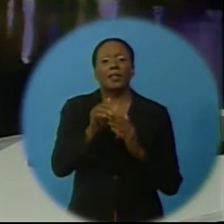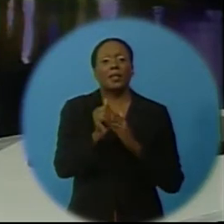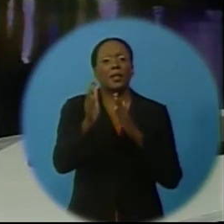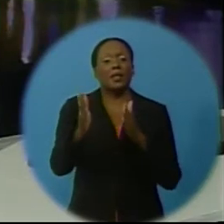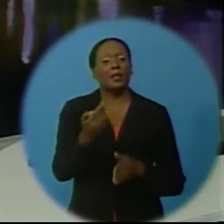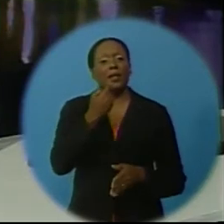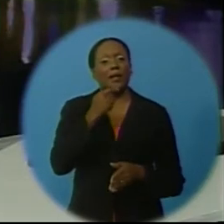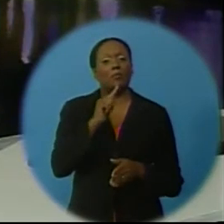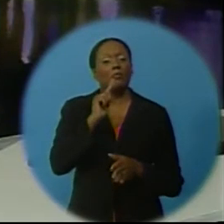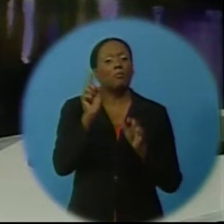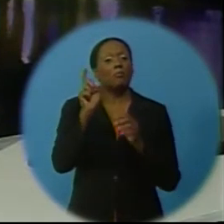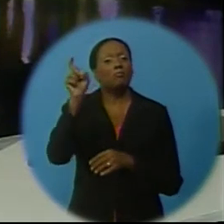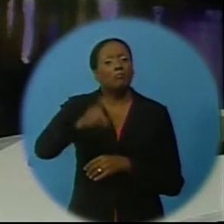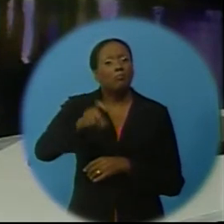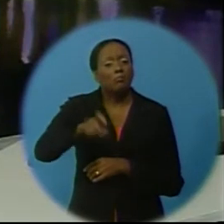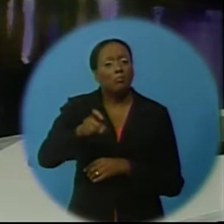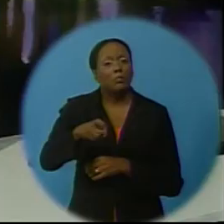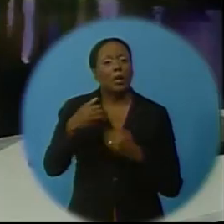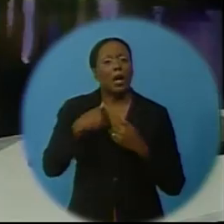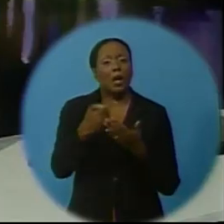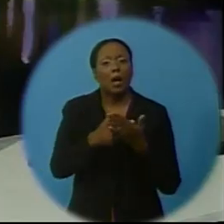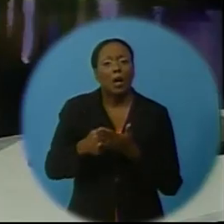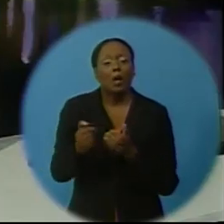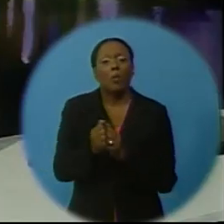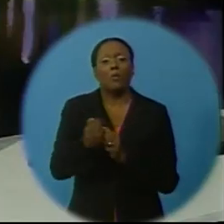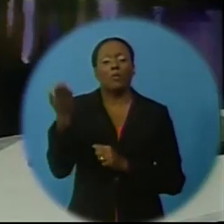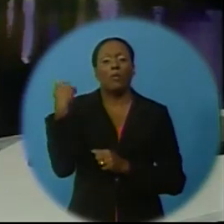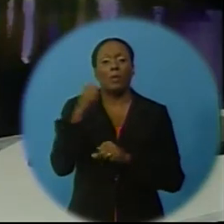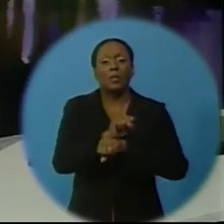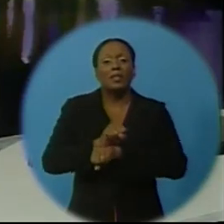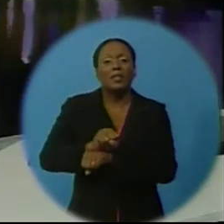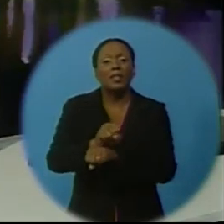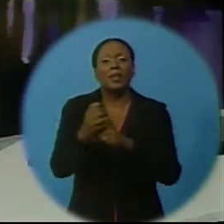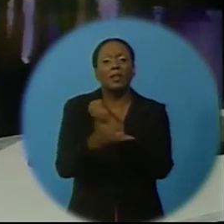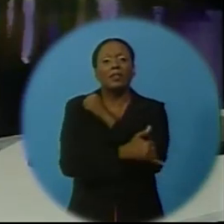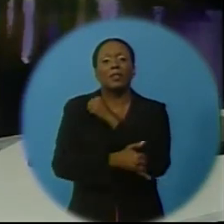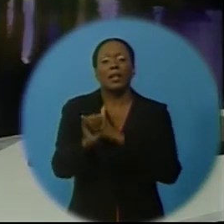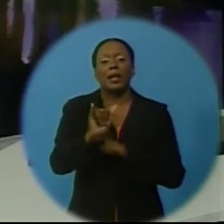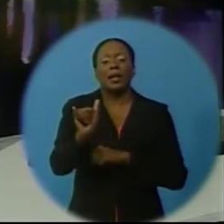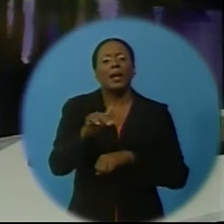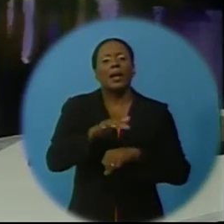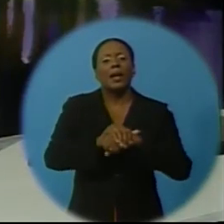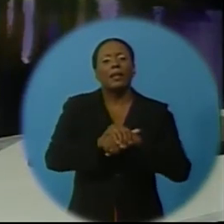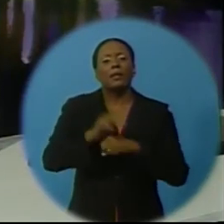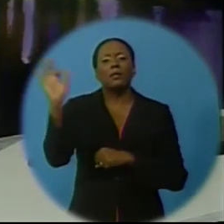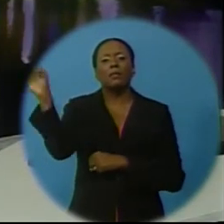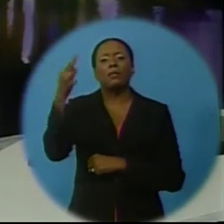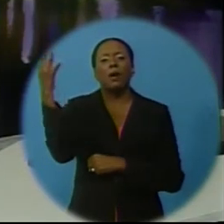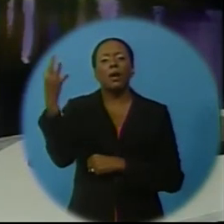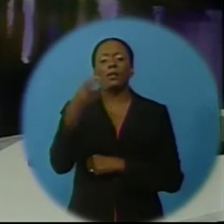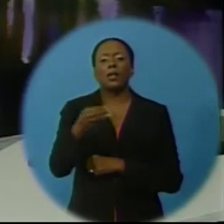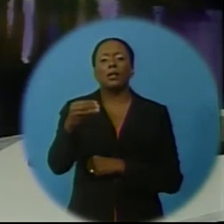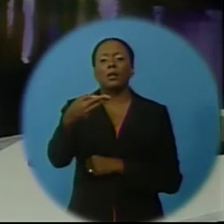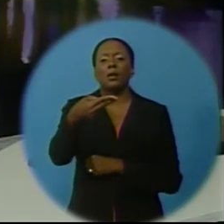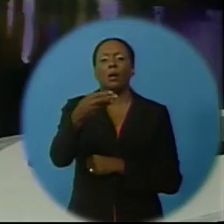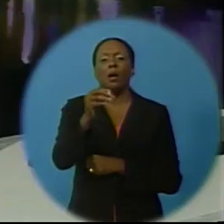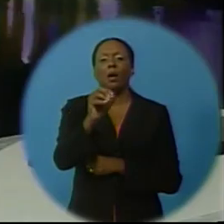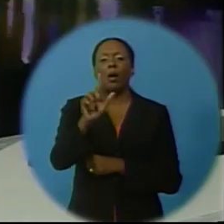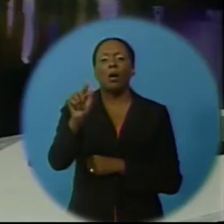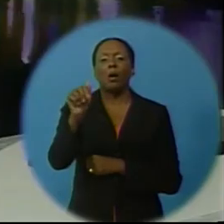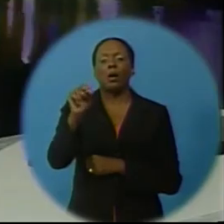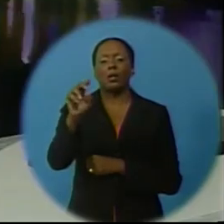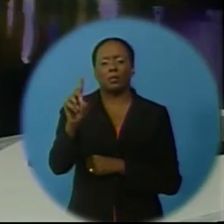as necessary to have talks with former slave trading countries, England, France and Holland. He says this is not a diplomacy